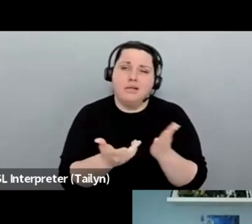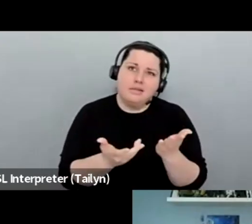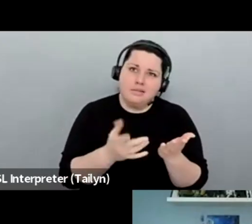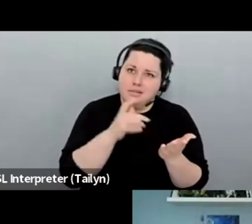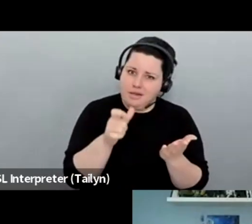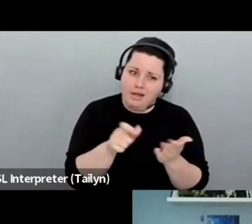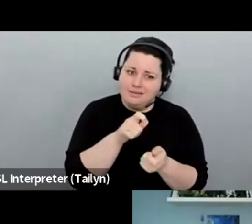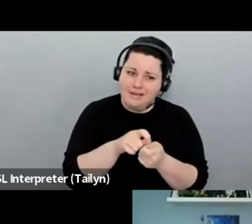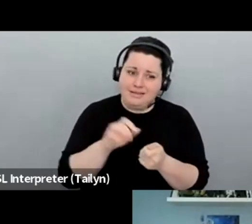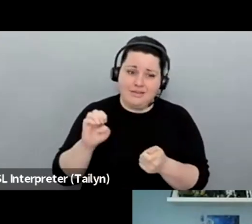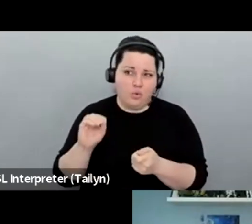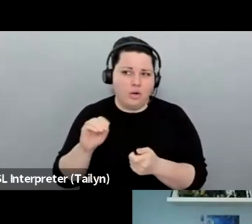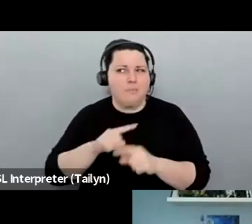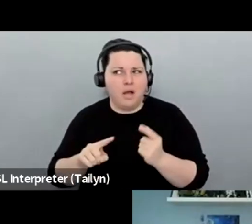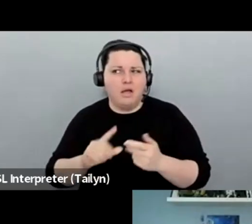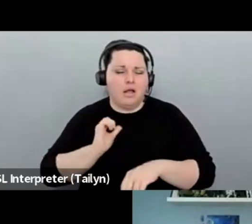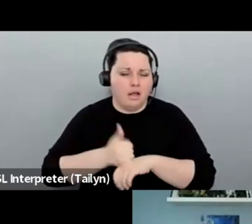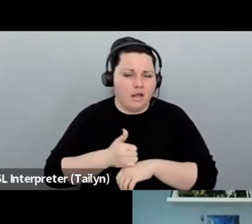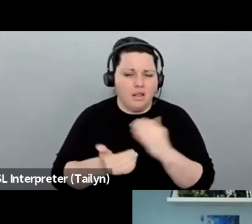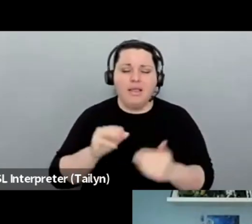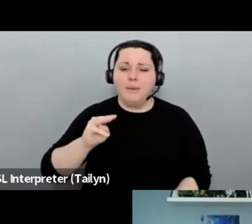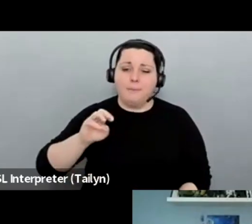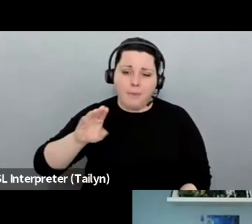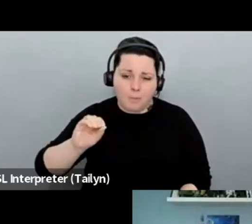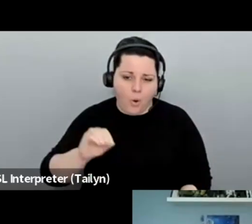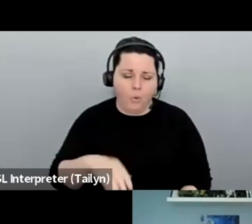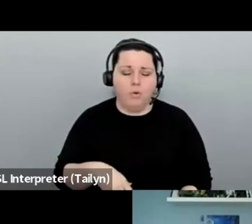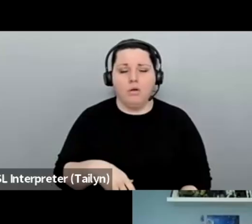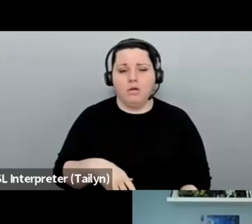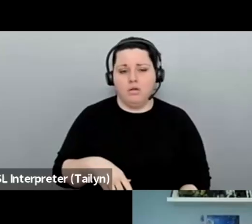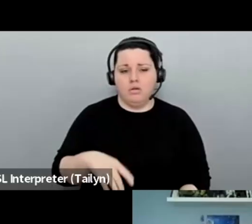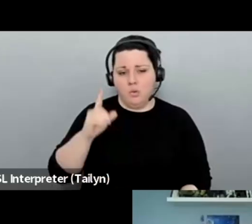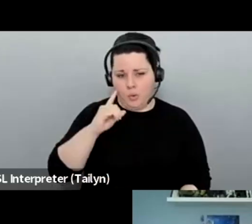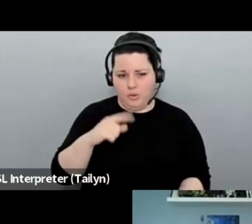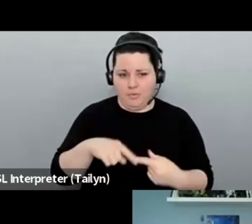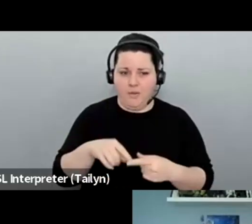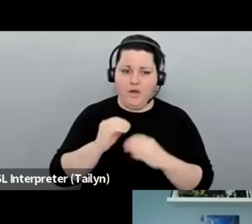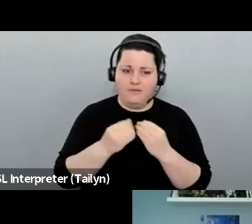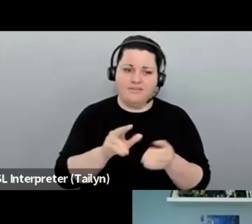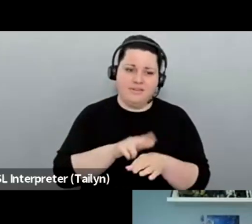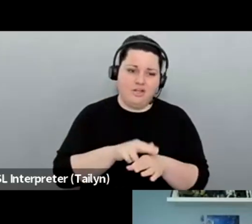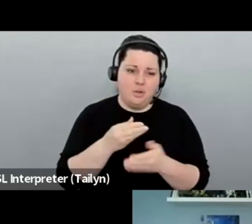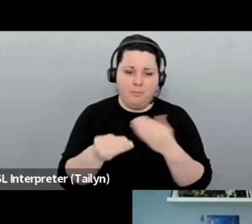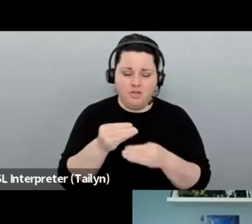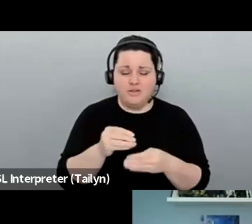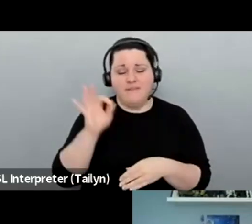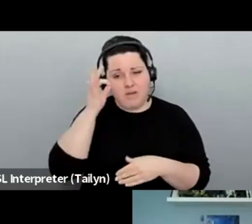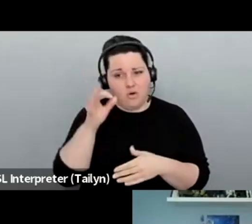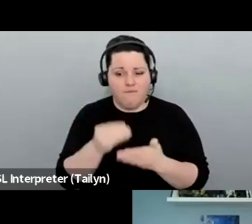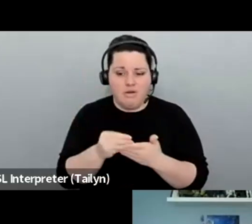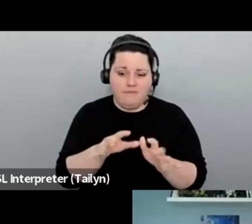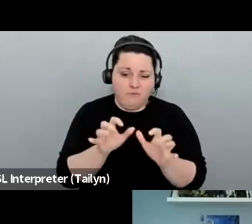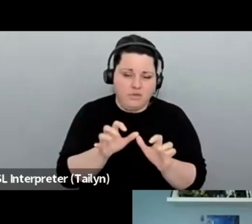executive order, but it's implementation of it. So like a memo, as you probably heard about with the Office of Management and Budgets, like federal funding freeze or little things like